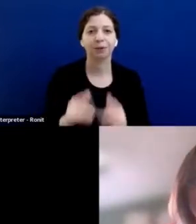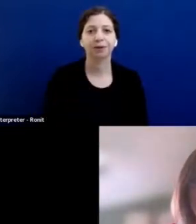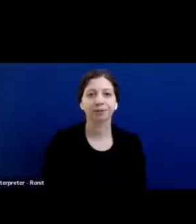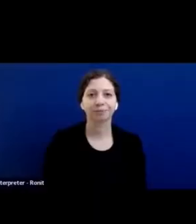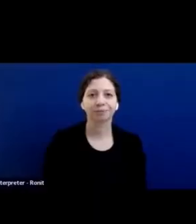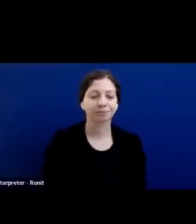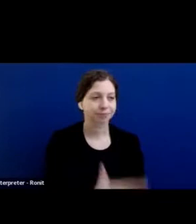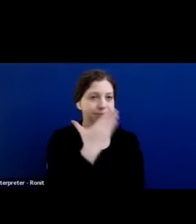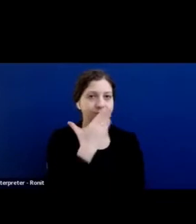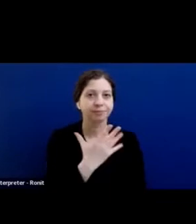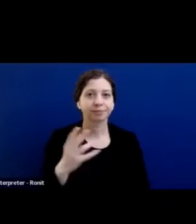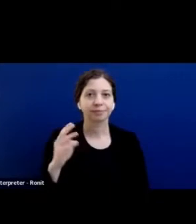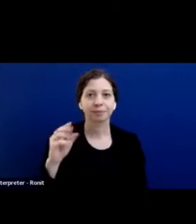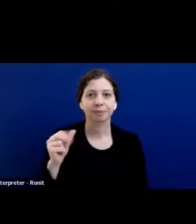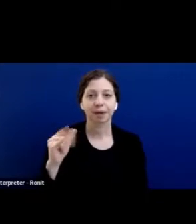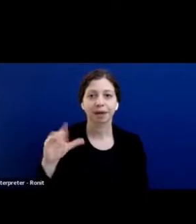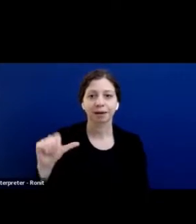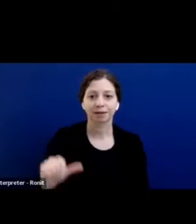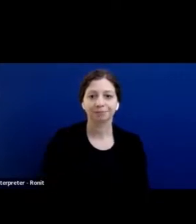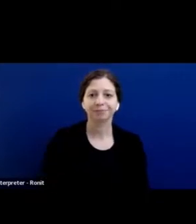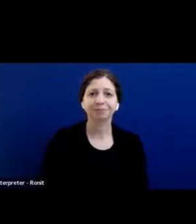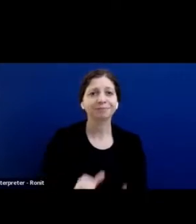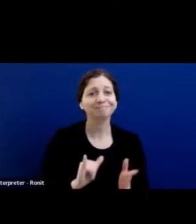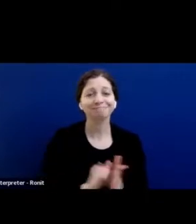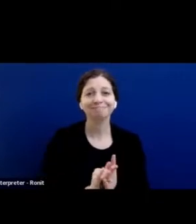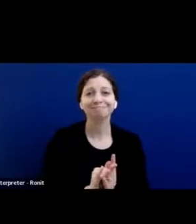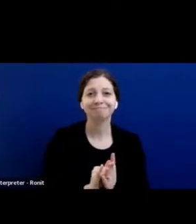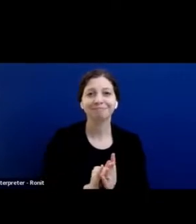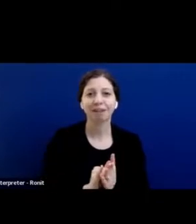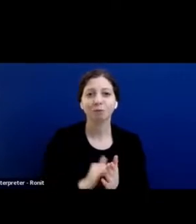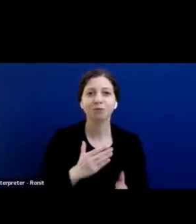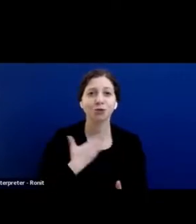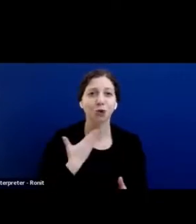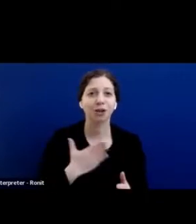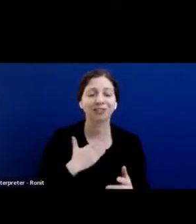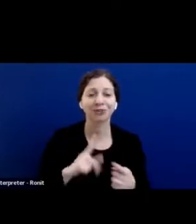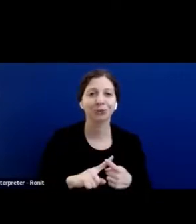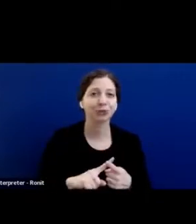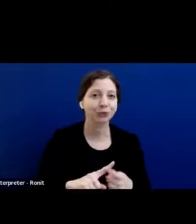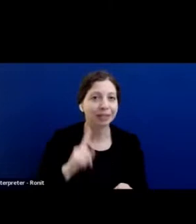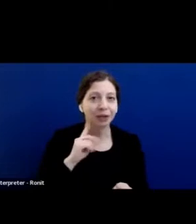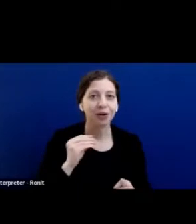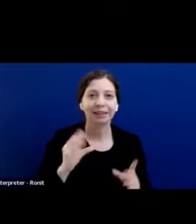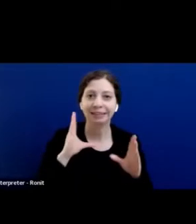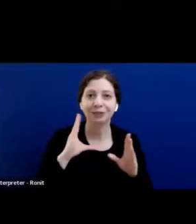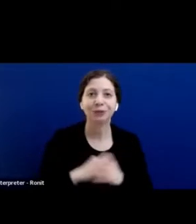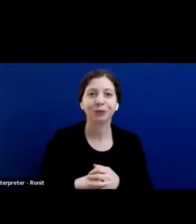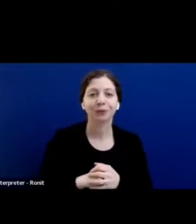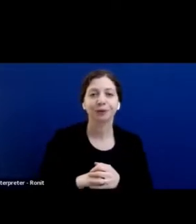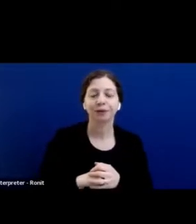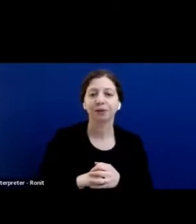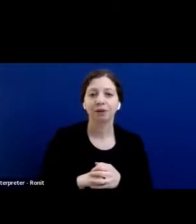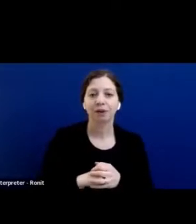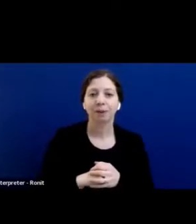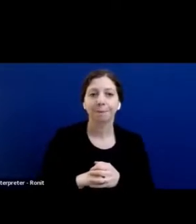Thank you so much, Monica. That was just a joy to hear and a joy to listen to.